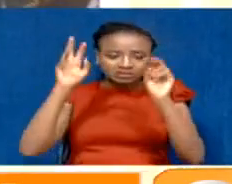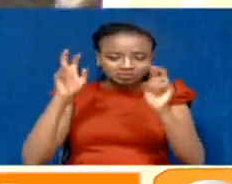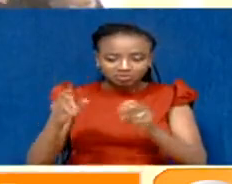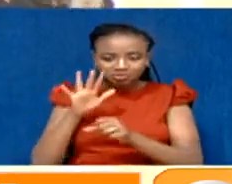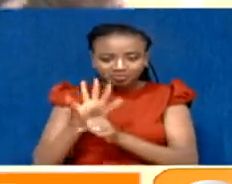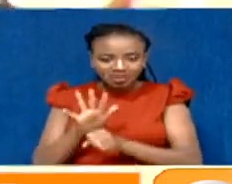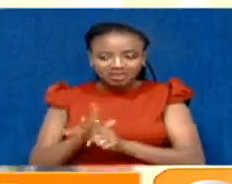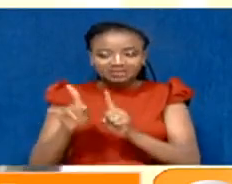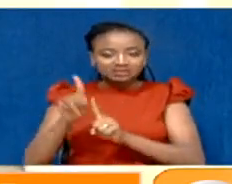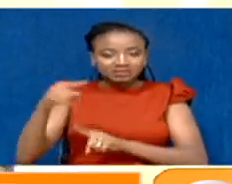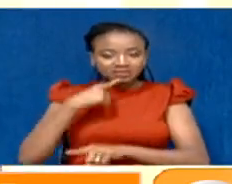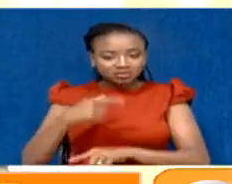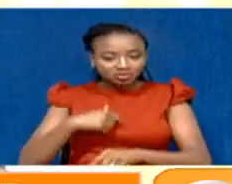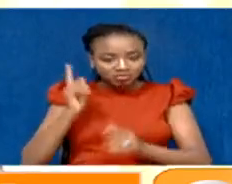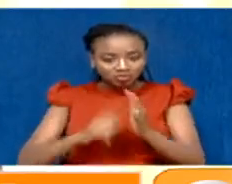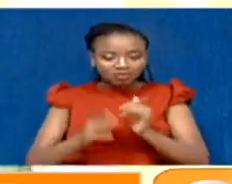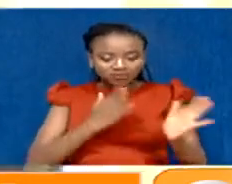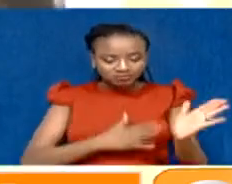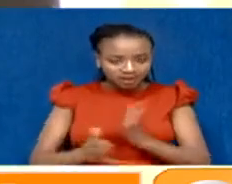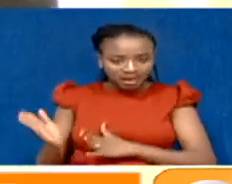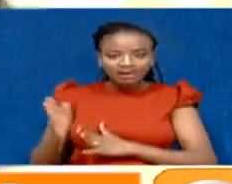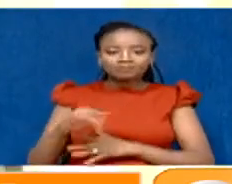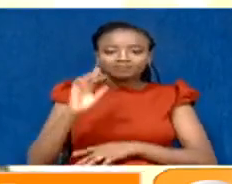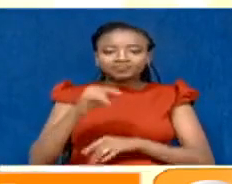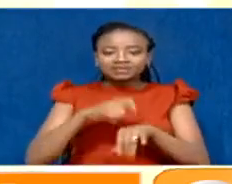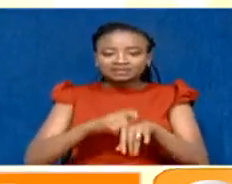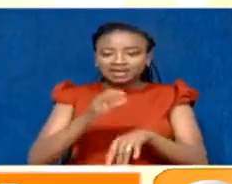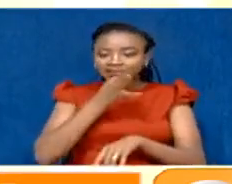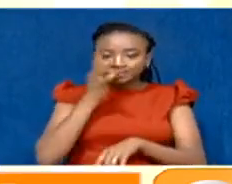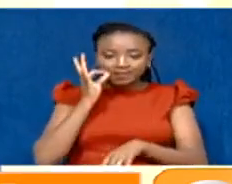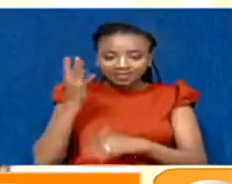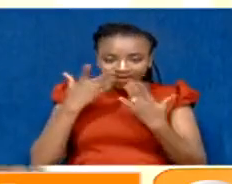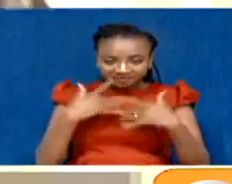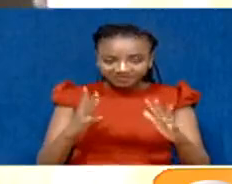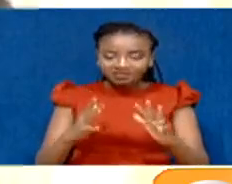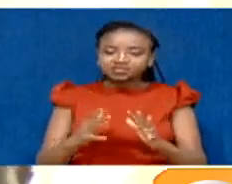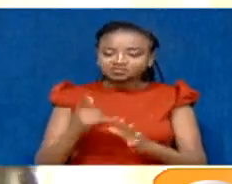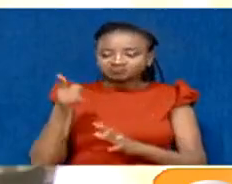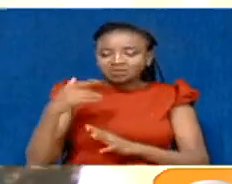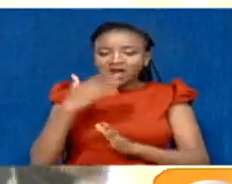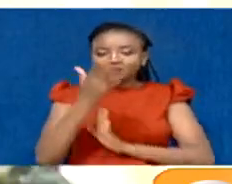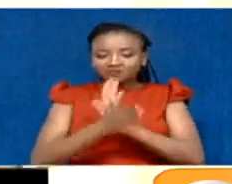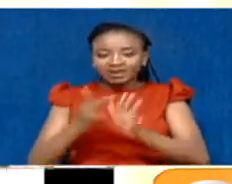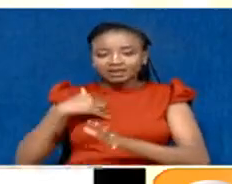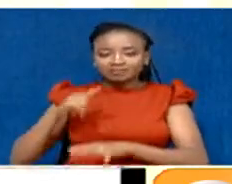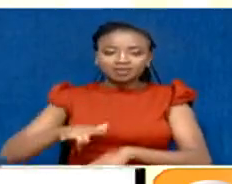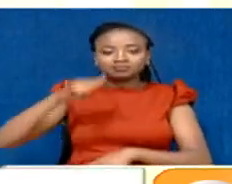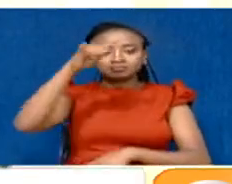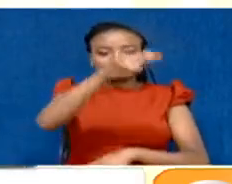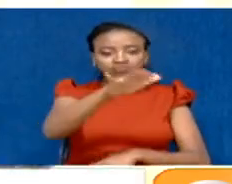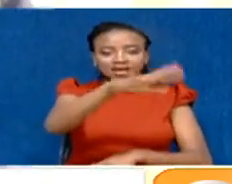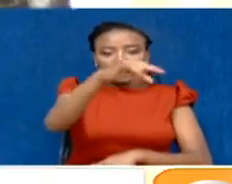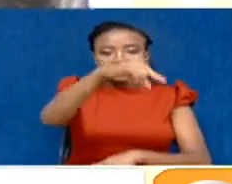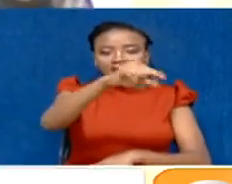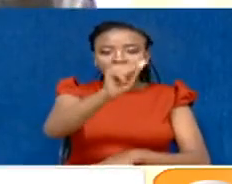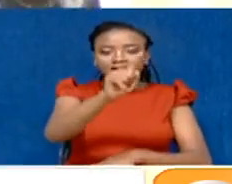we told me that at the end of Ramadan, he had made arrangement for me to go